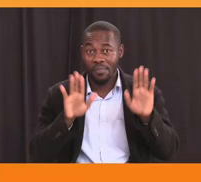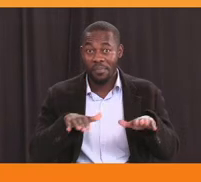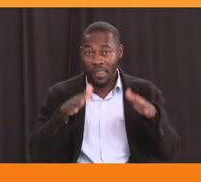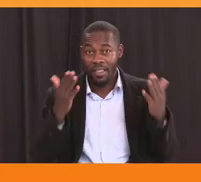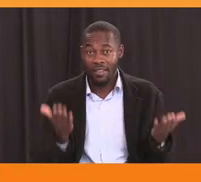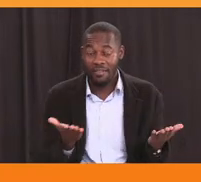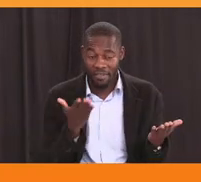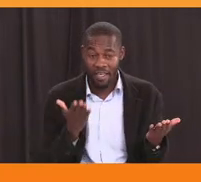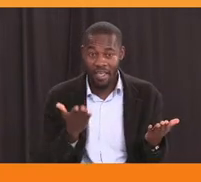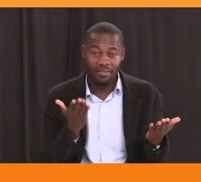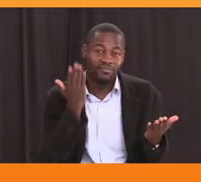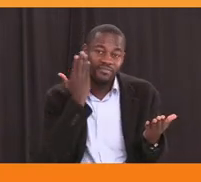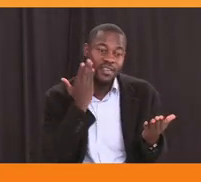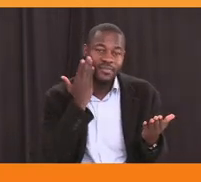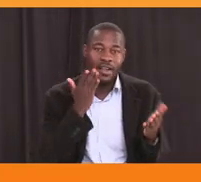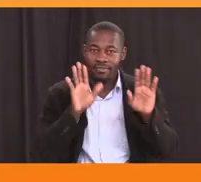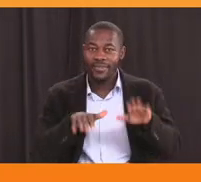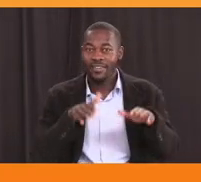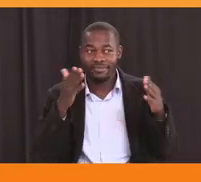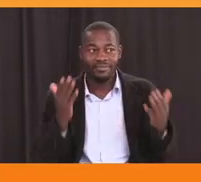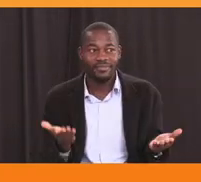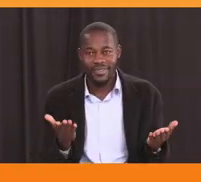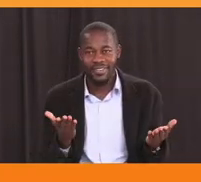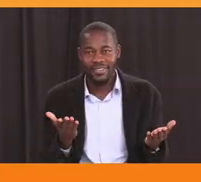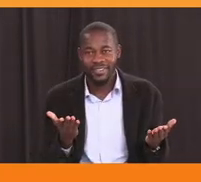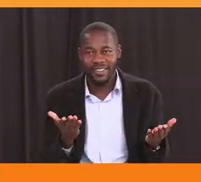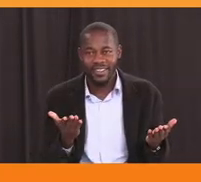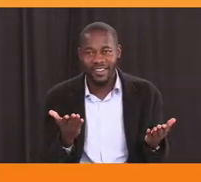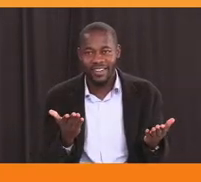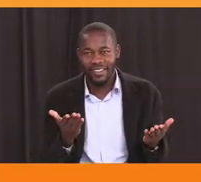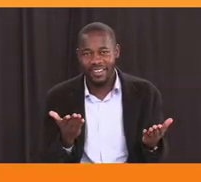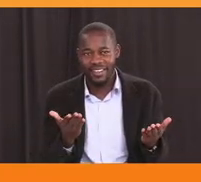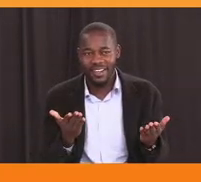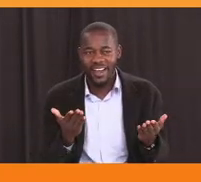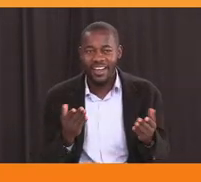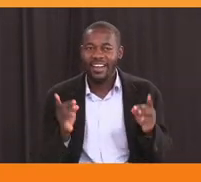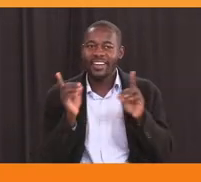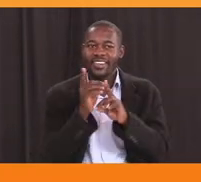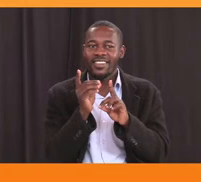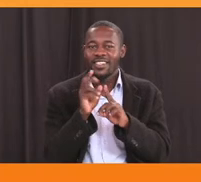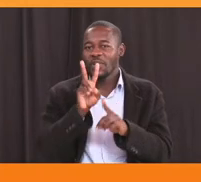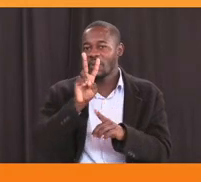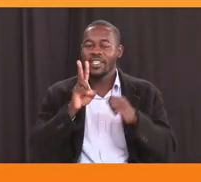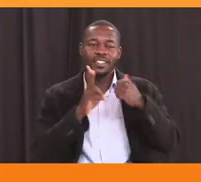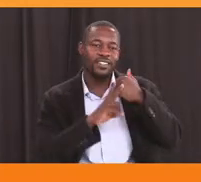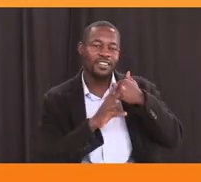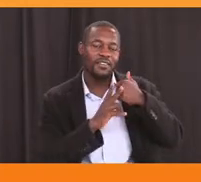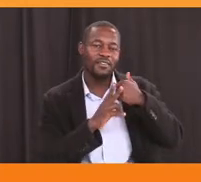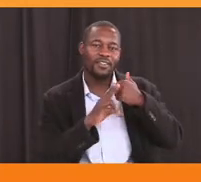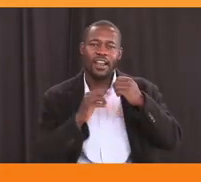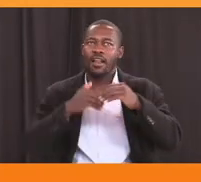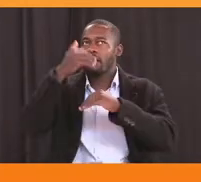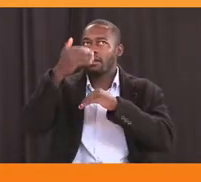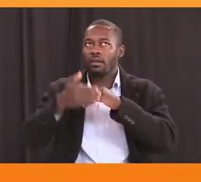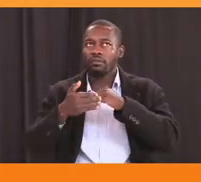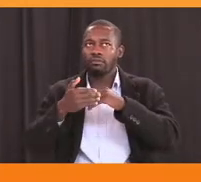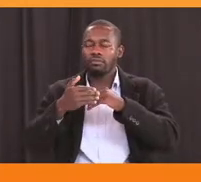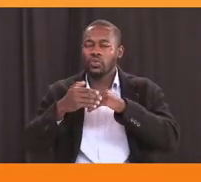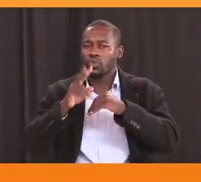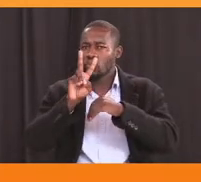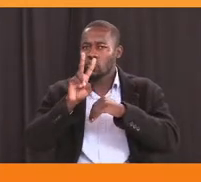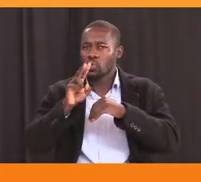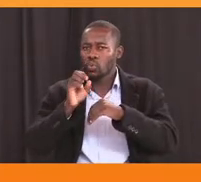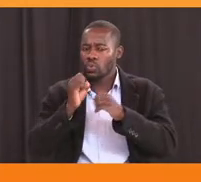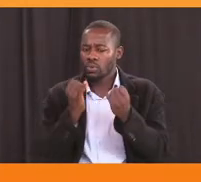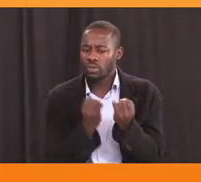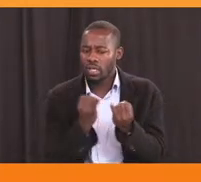with the word nyama choma. Yeah, it's happening on the 27th, that is the next Saturday but one, and